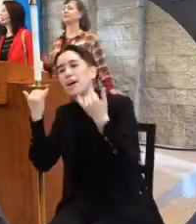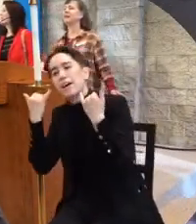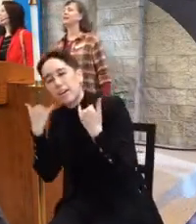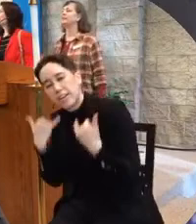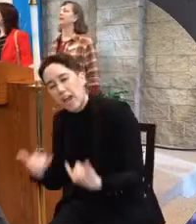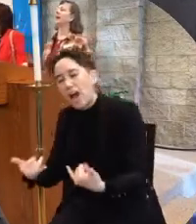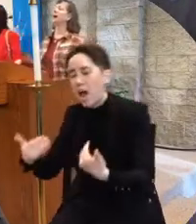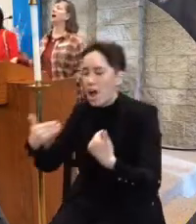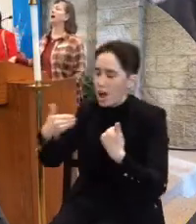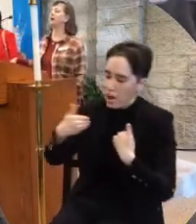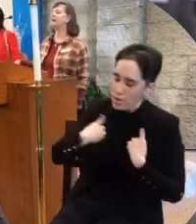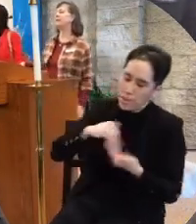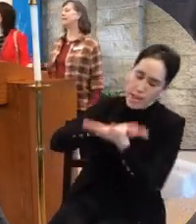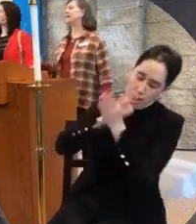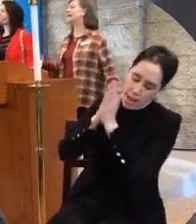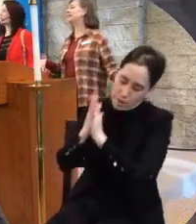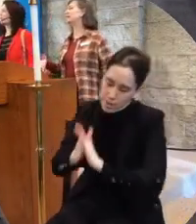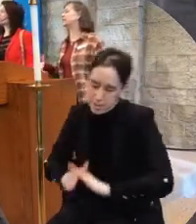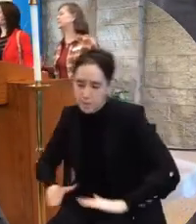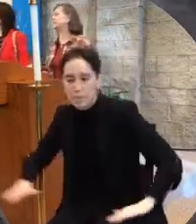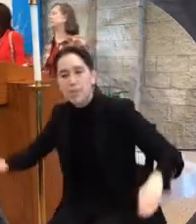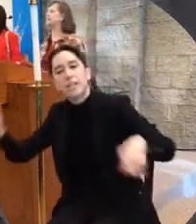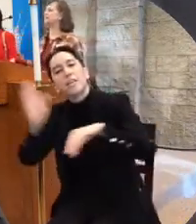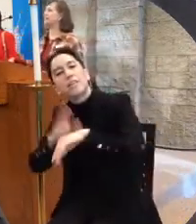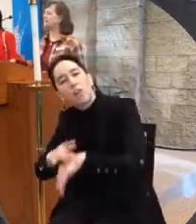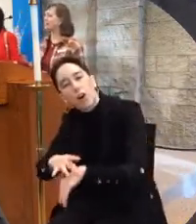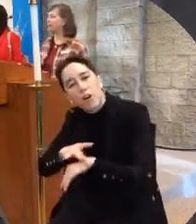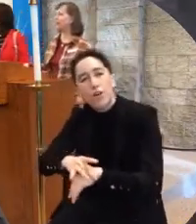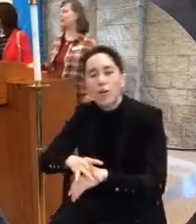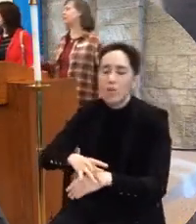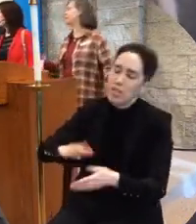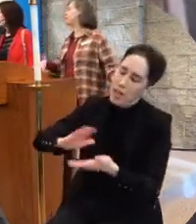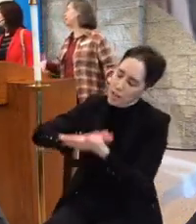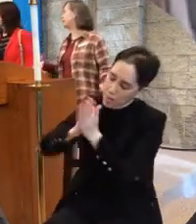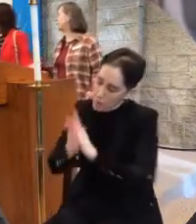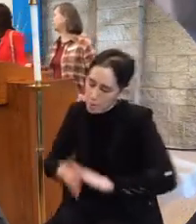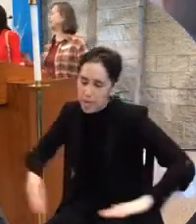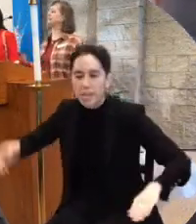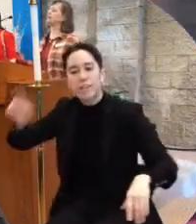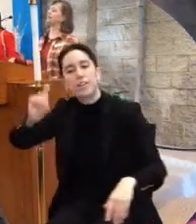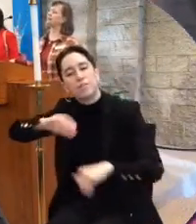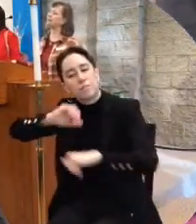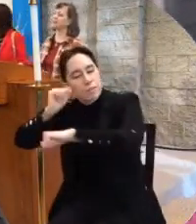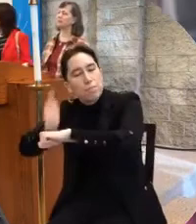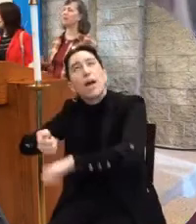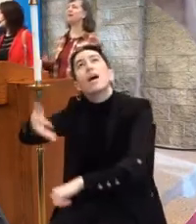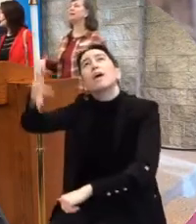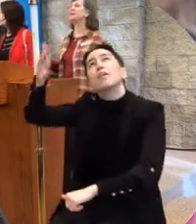Now there is peace on earth, and it has begun with me. Now there is peace on earth, the peace.